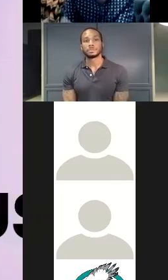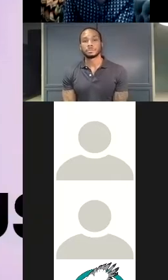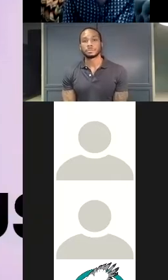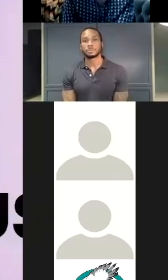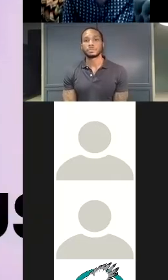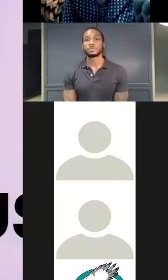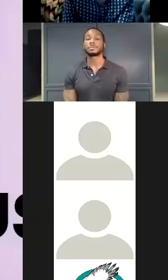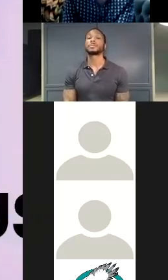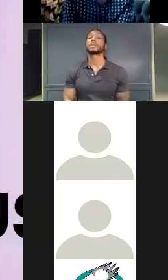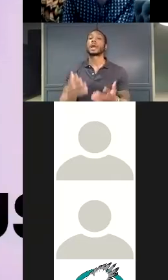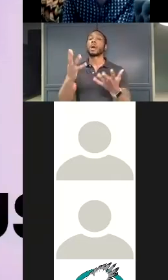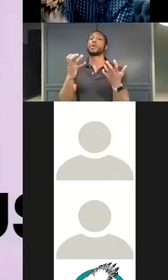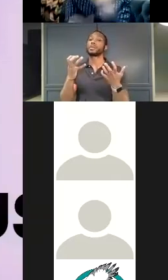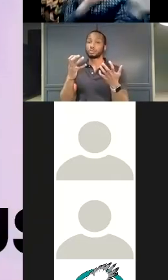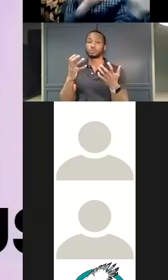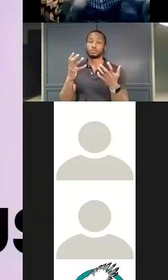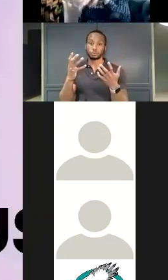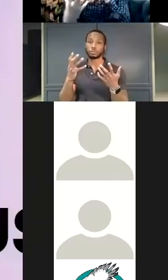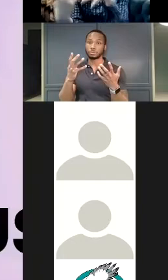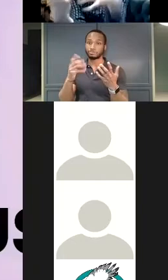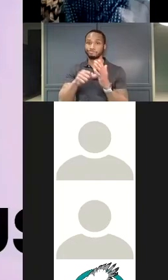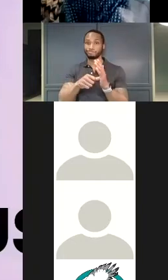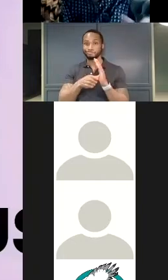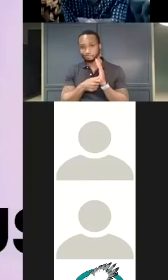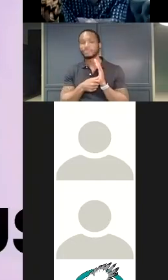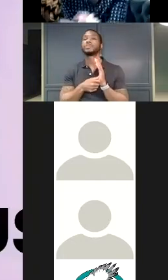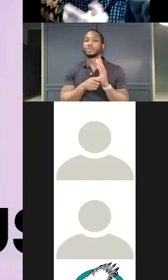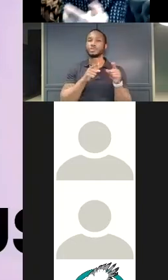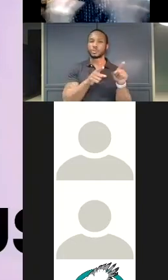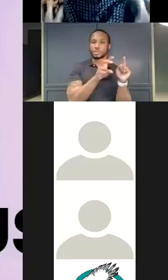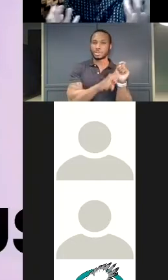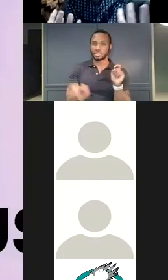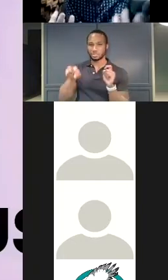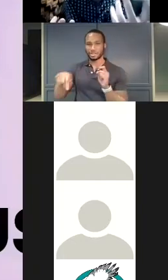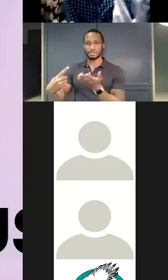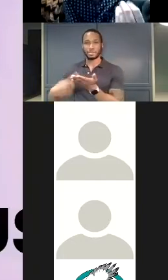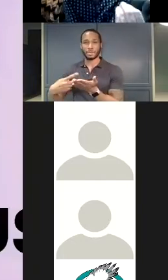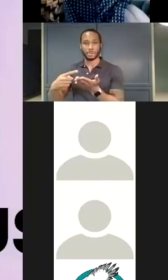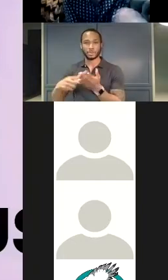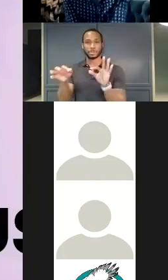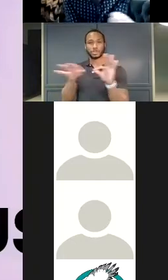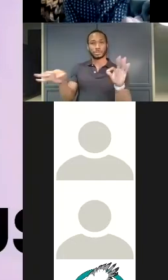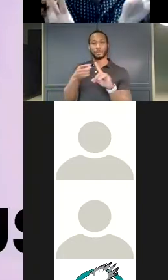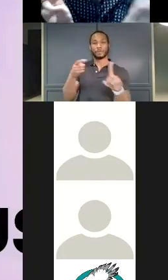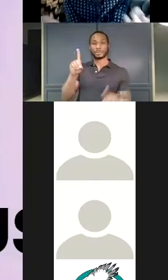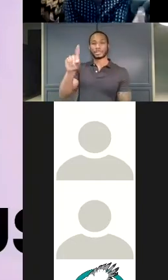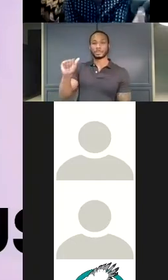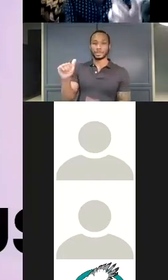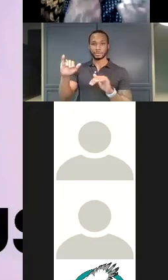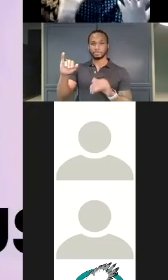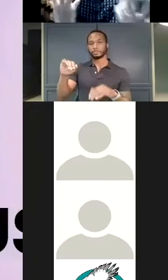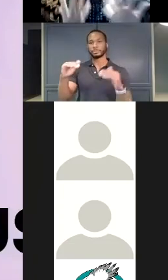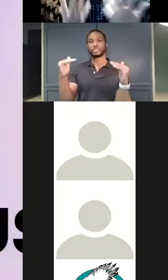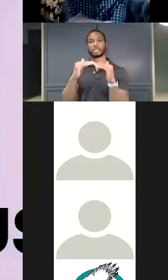I wanted to point out, right, as we kind of transition into this section, this slogan from the disability justice movement, nothing